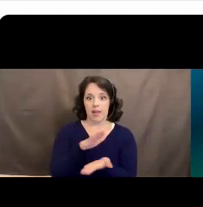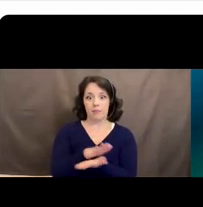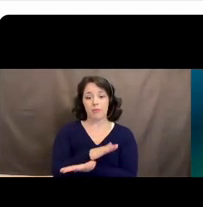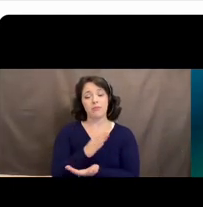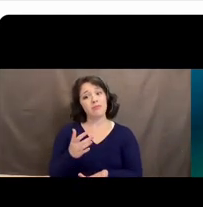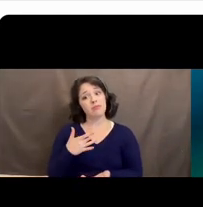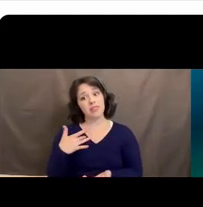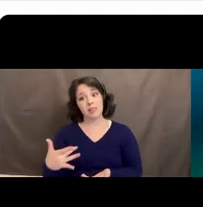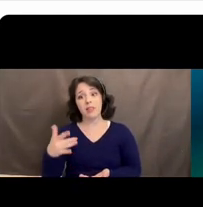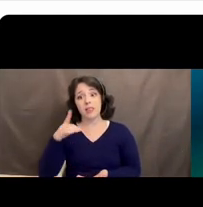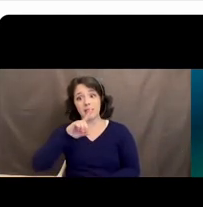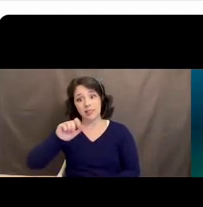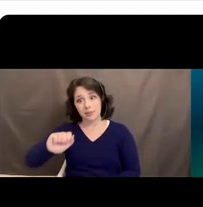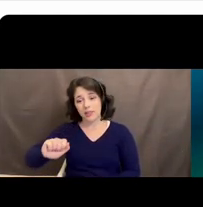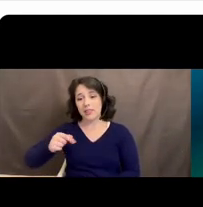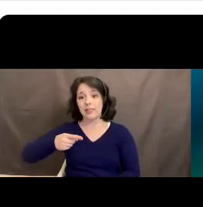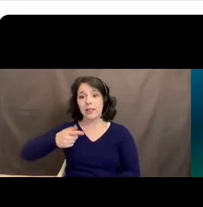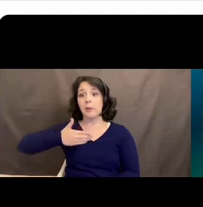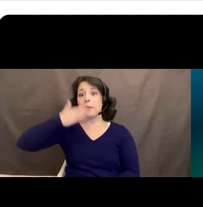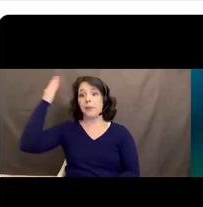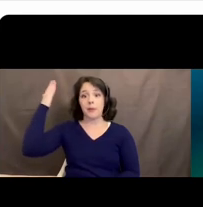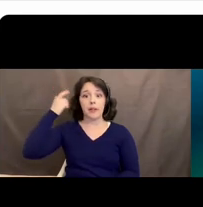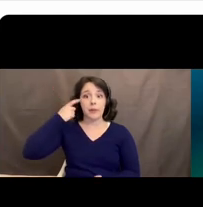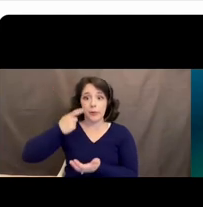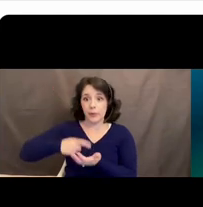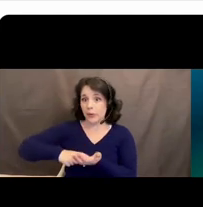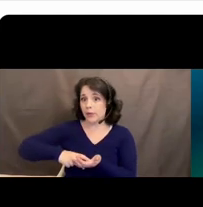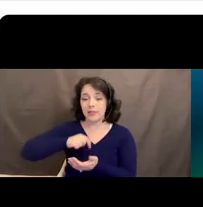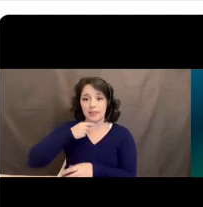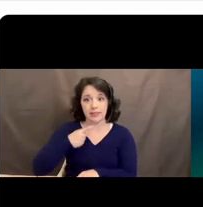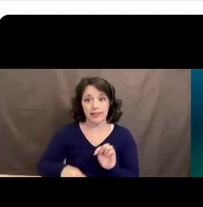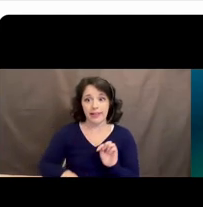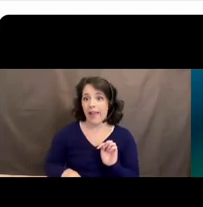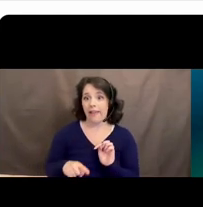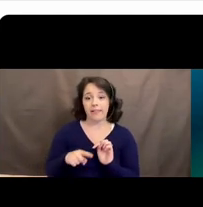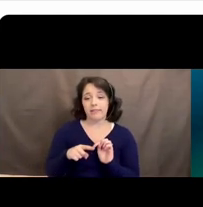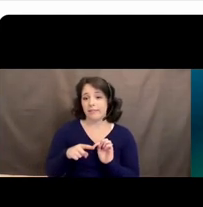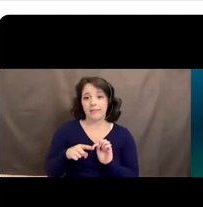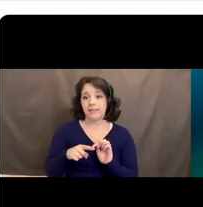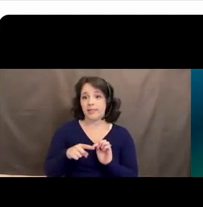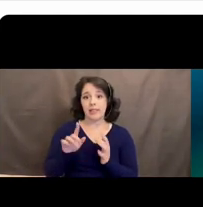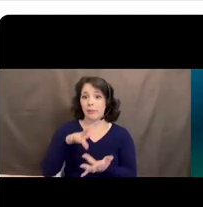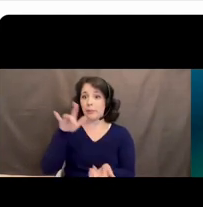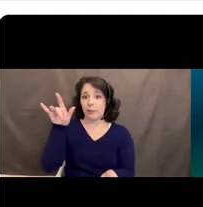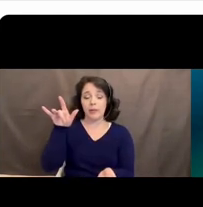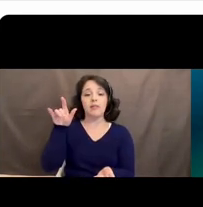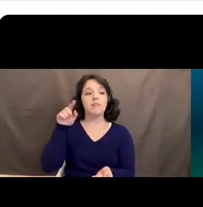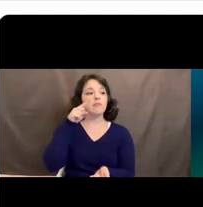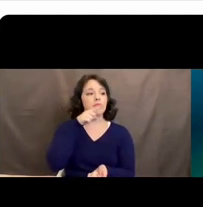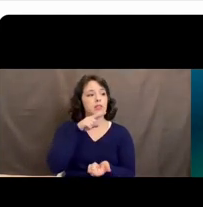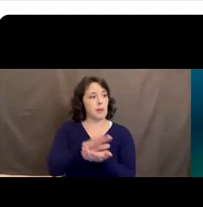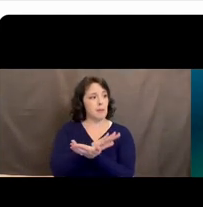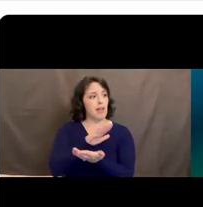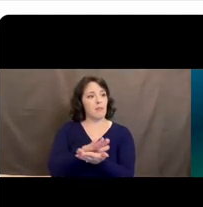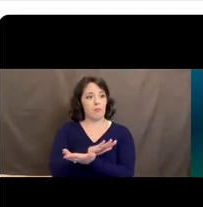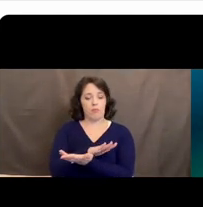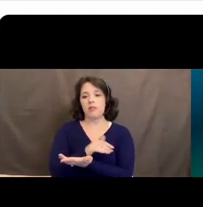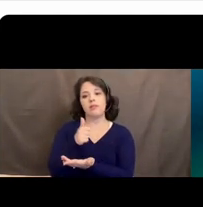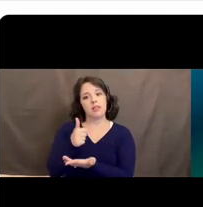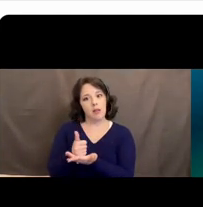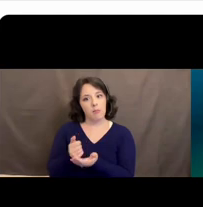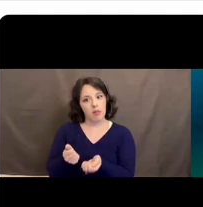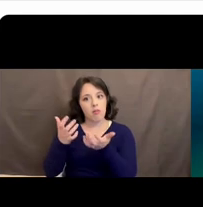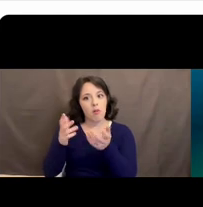you never know when this informational flyer could be of significant help to someone or their family member. On the